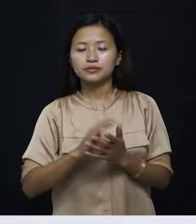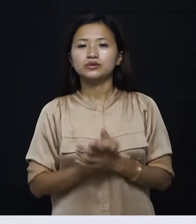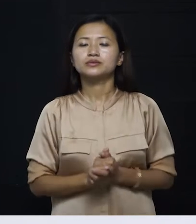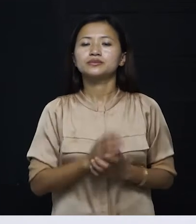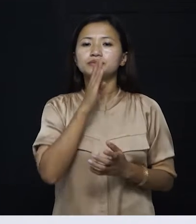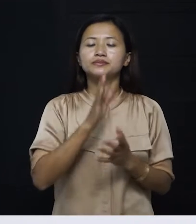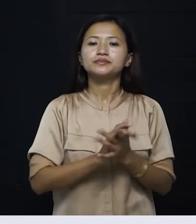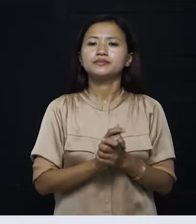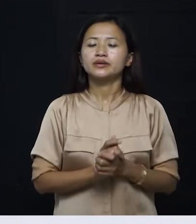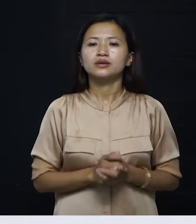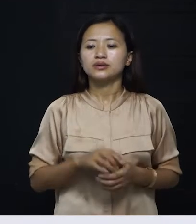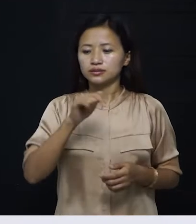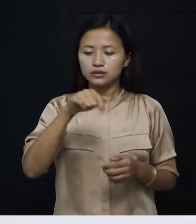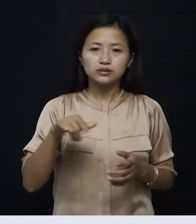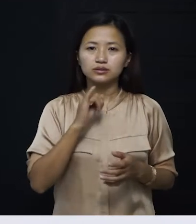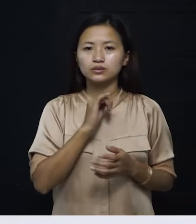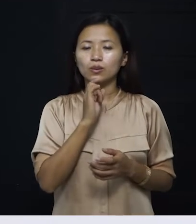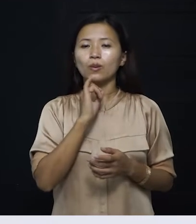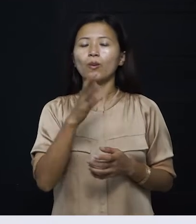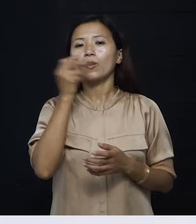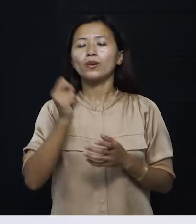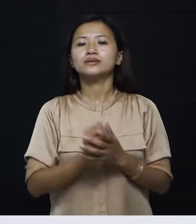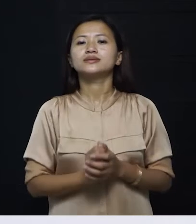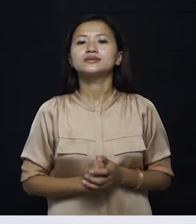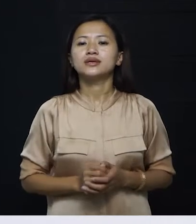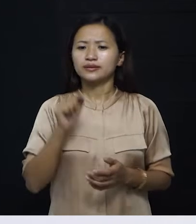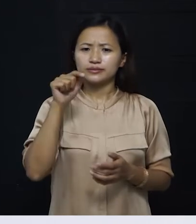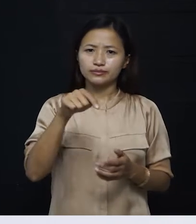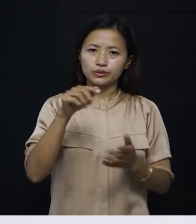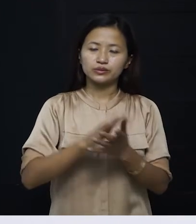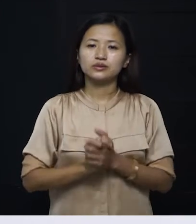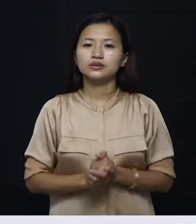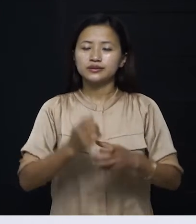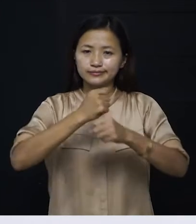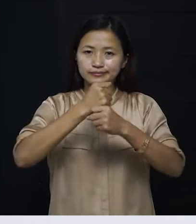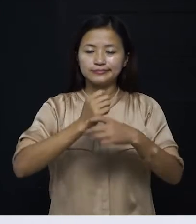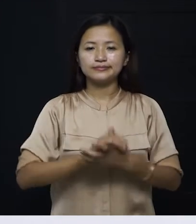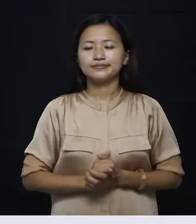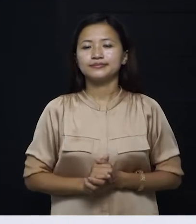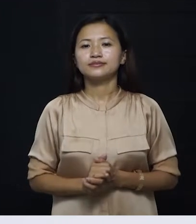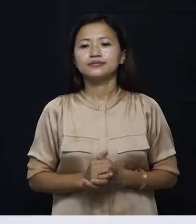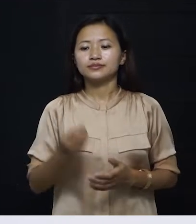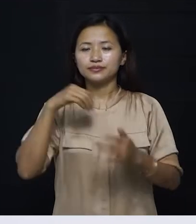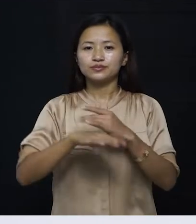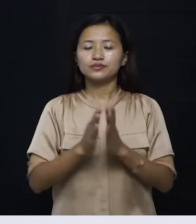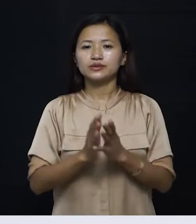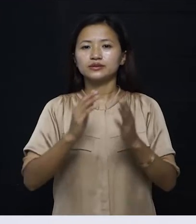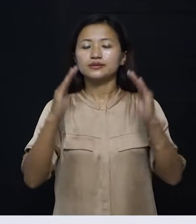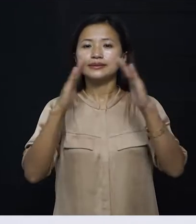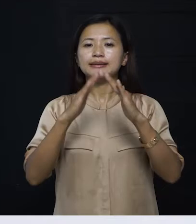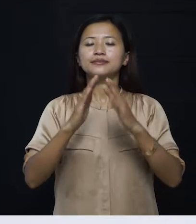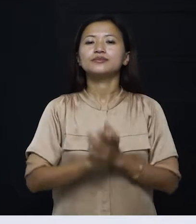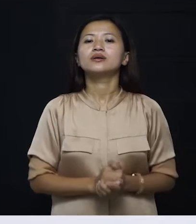is because this was, okay, the money, it was coined or it was made in this temple,